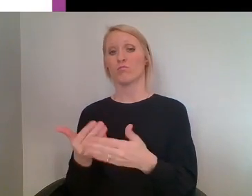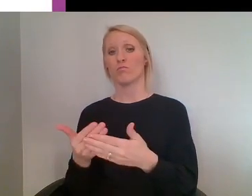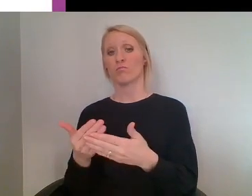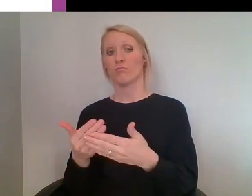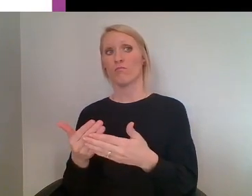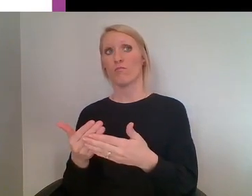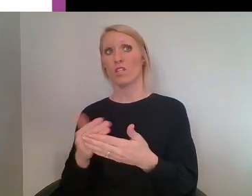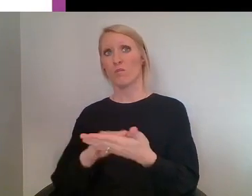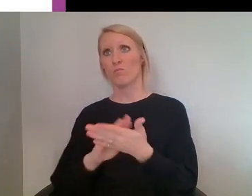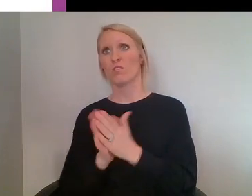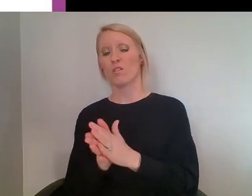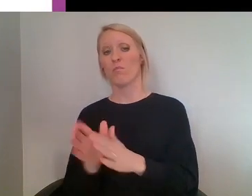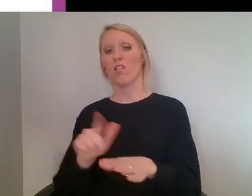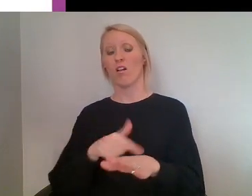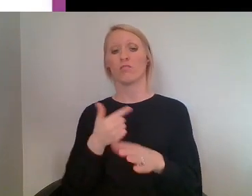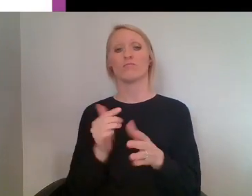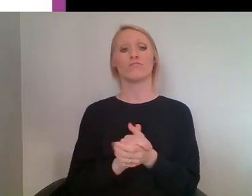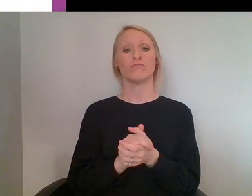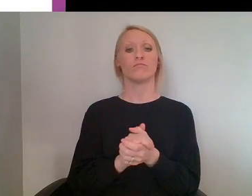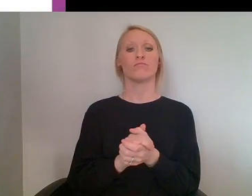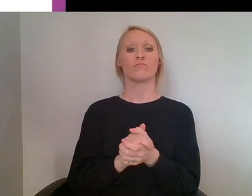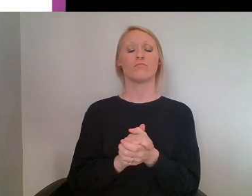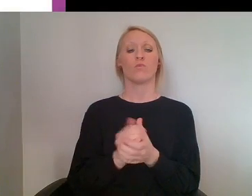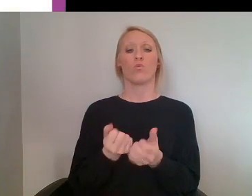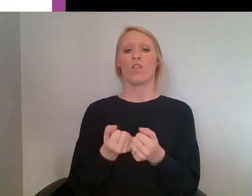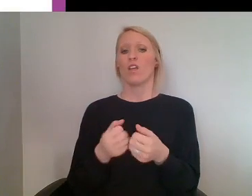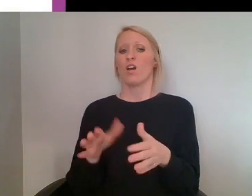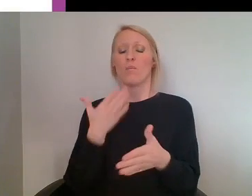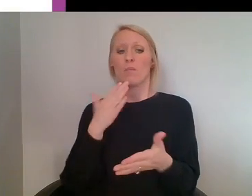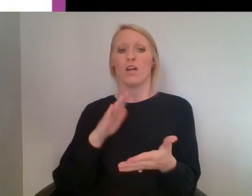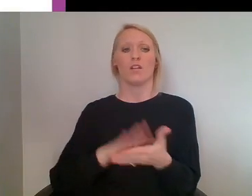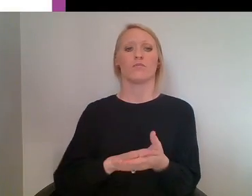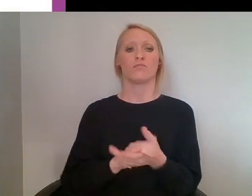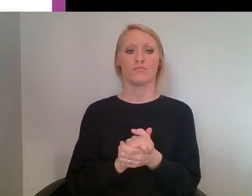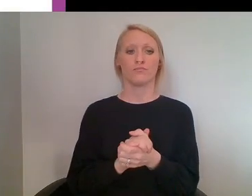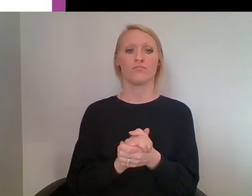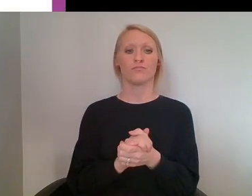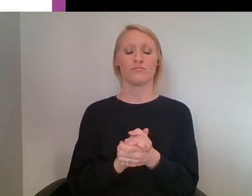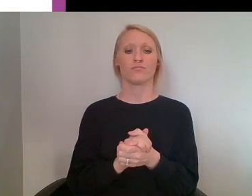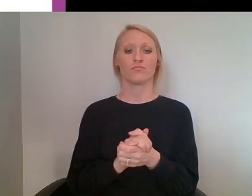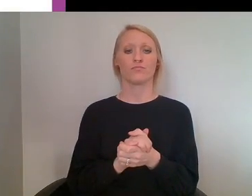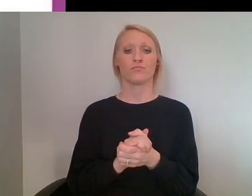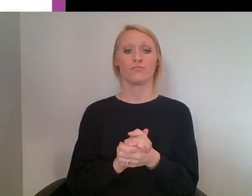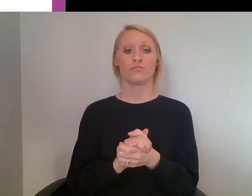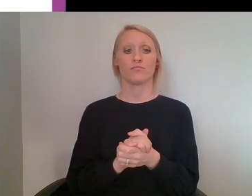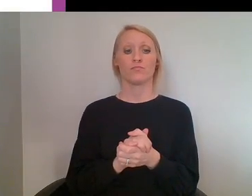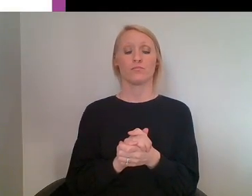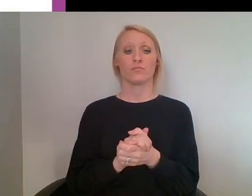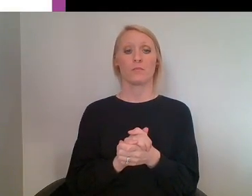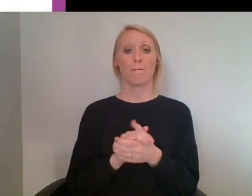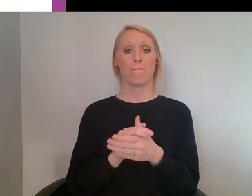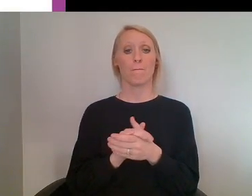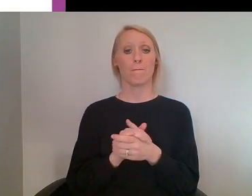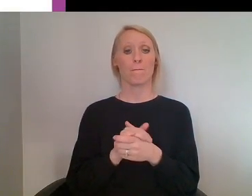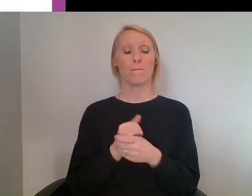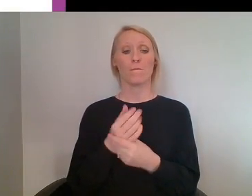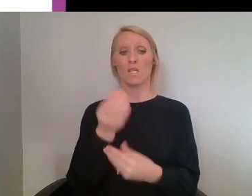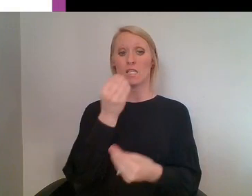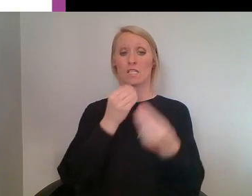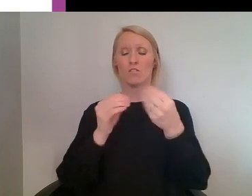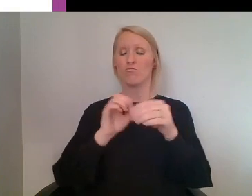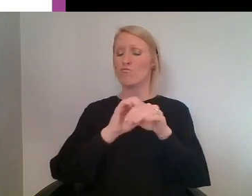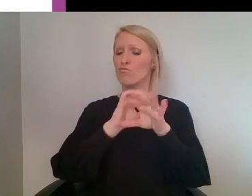is not great for our body. It can start giving issues in our kidneys and leading to like kidney stones. So eating